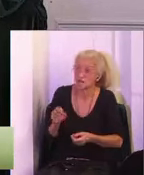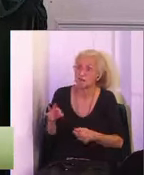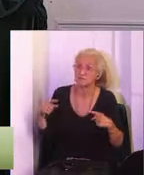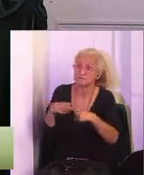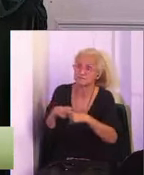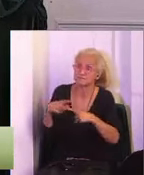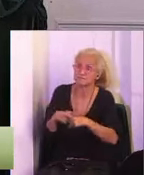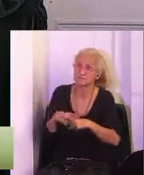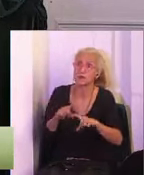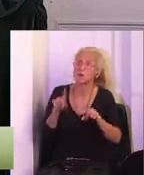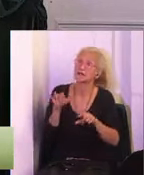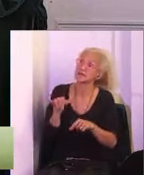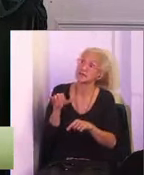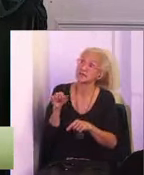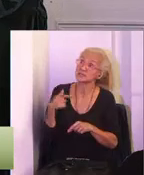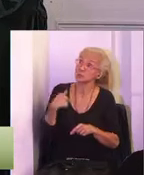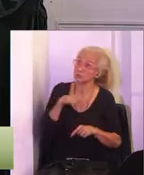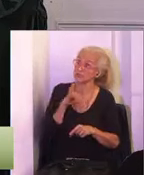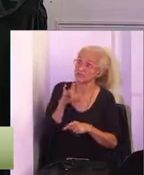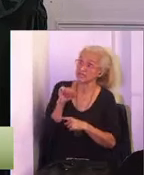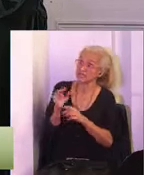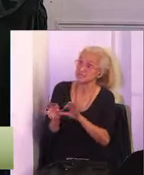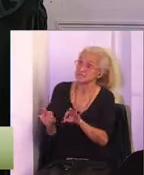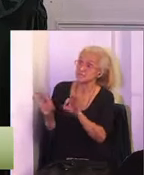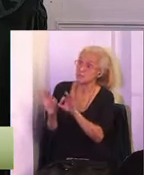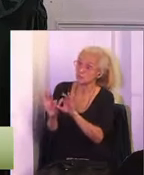But yes, God, we is